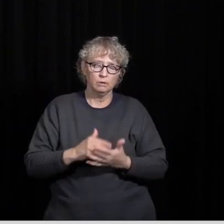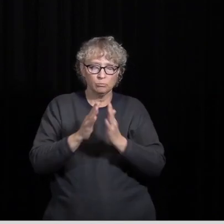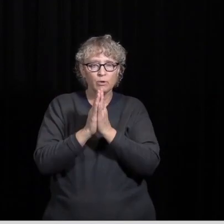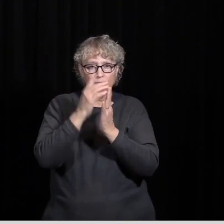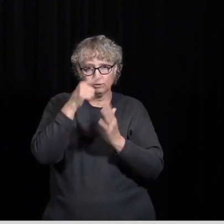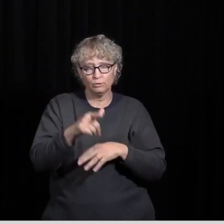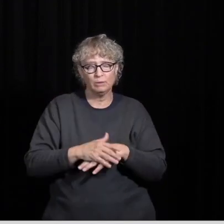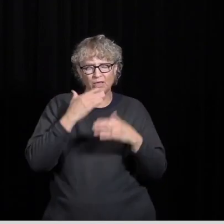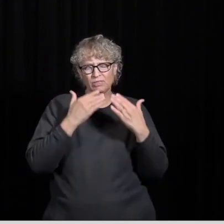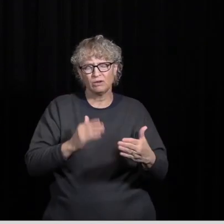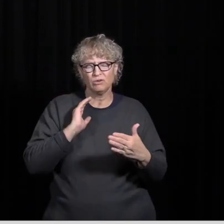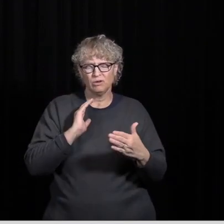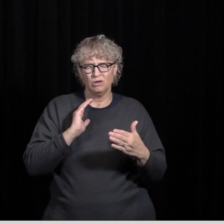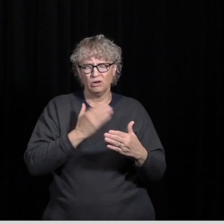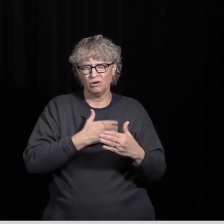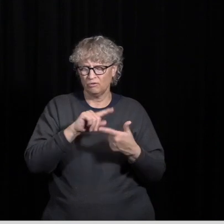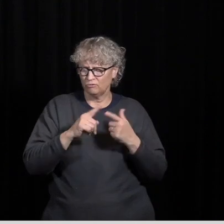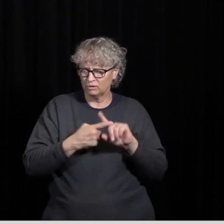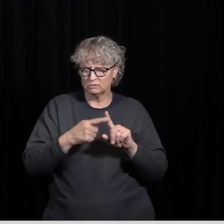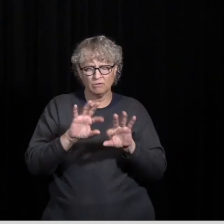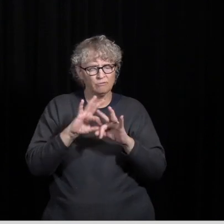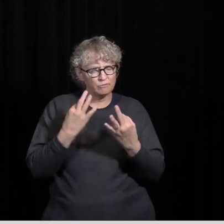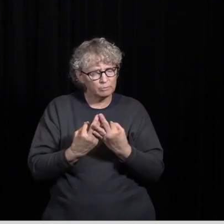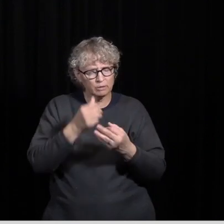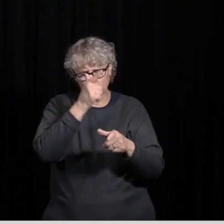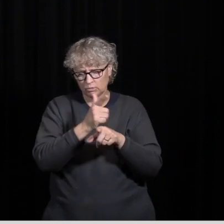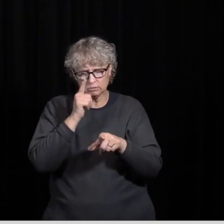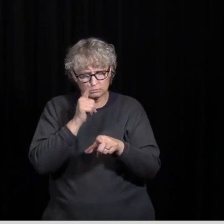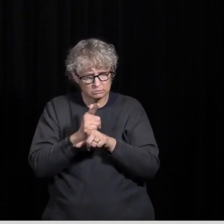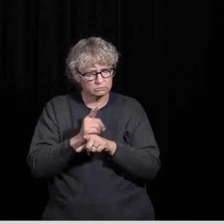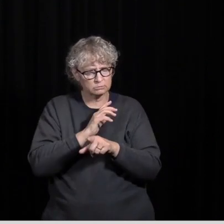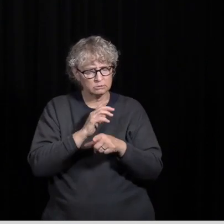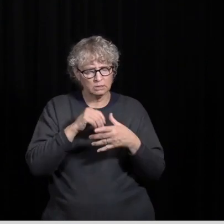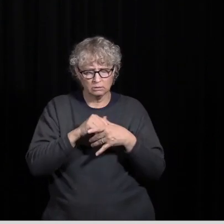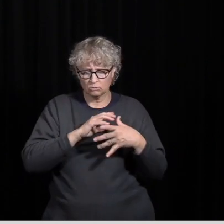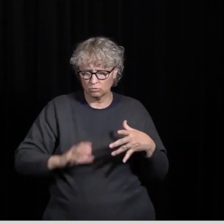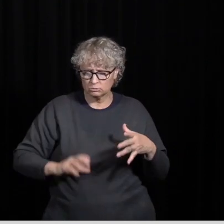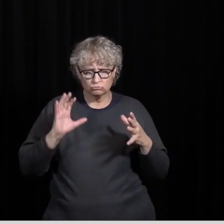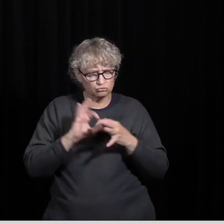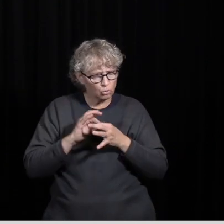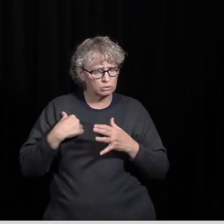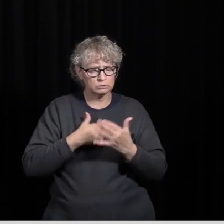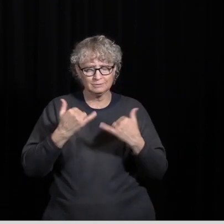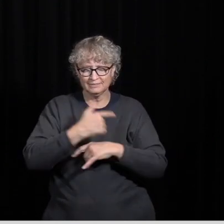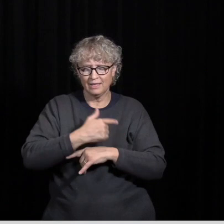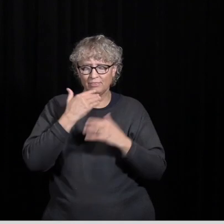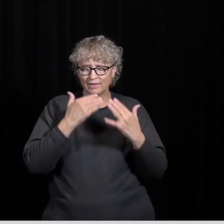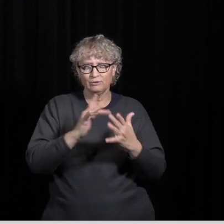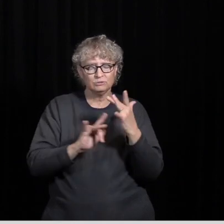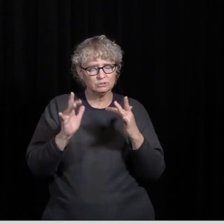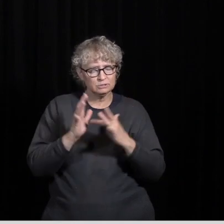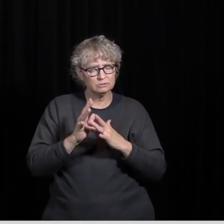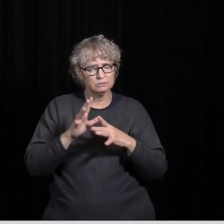for all of our friends and family, brothers and sisters in Christ that have joined us today. We thank you that Jesus took the punishment